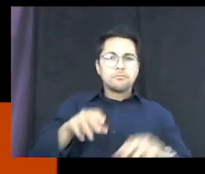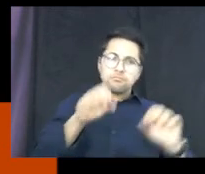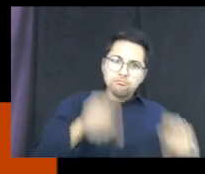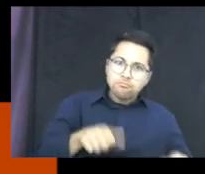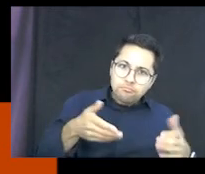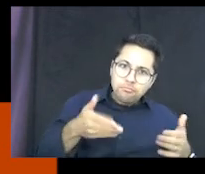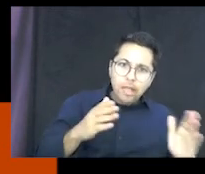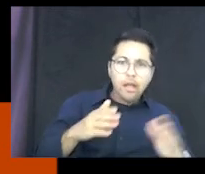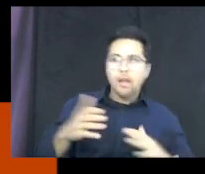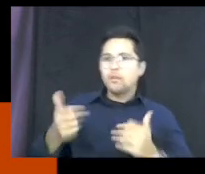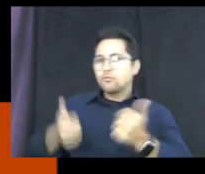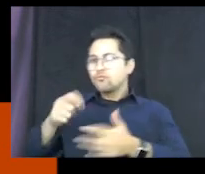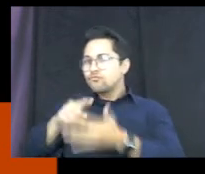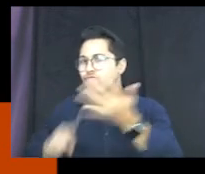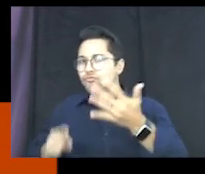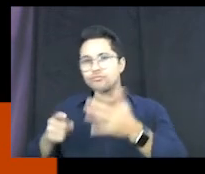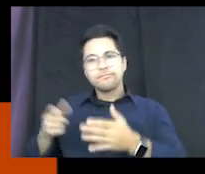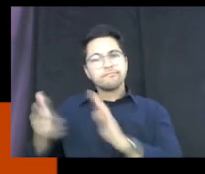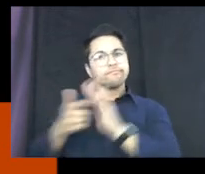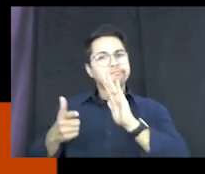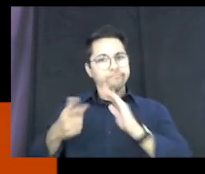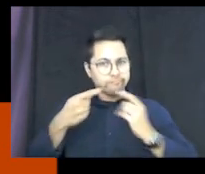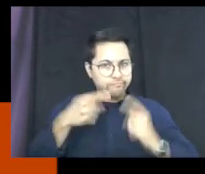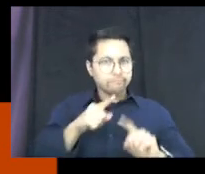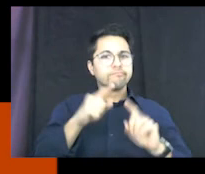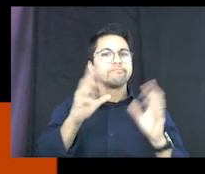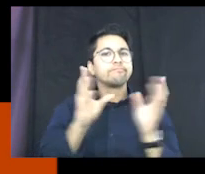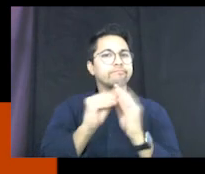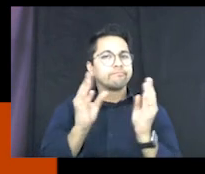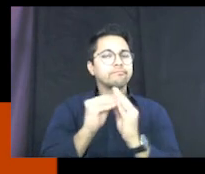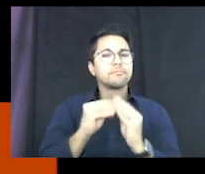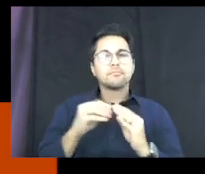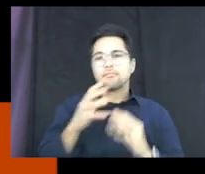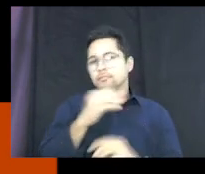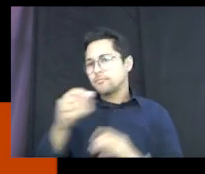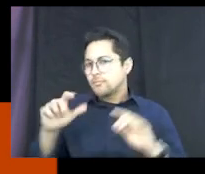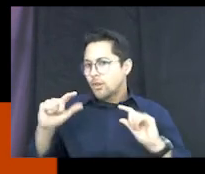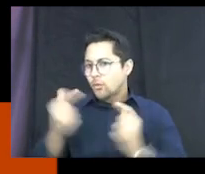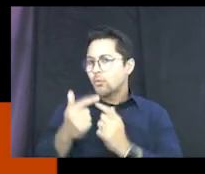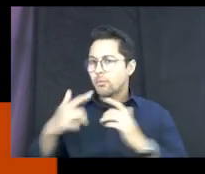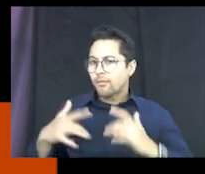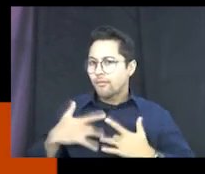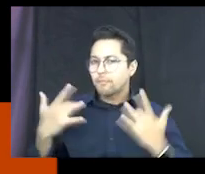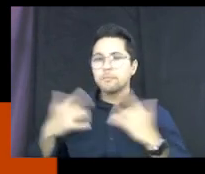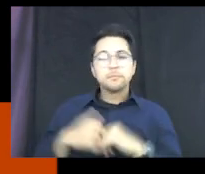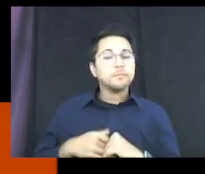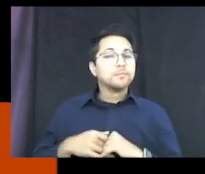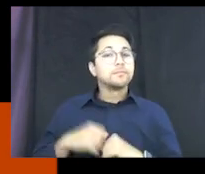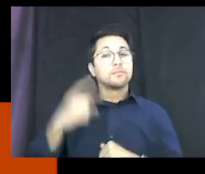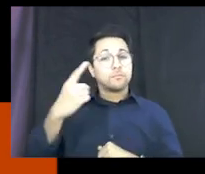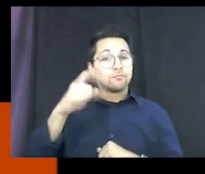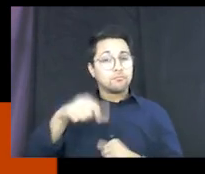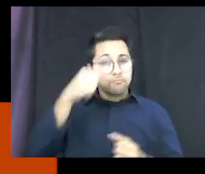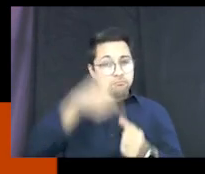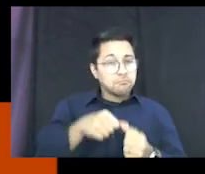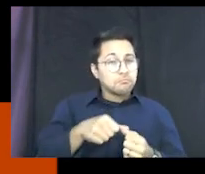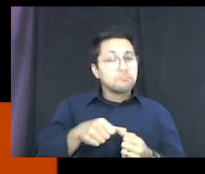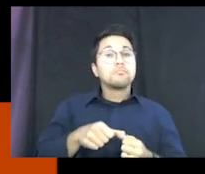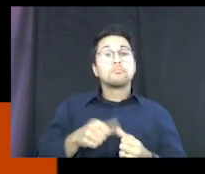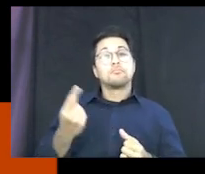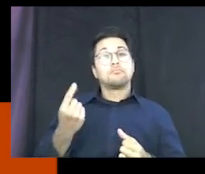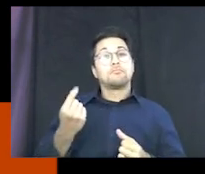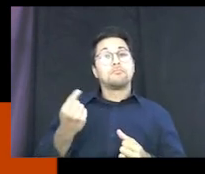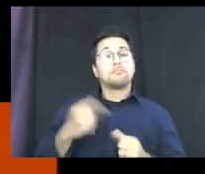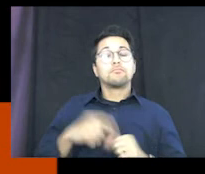displayed during group meetings and group events. The thing to remember, however, is that